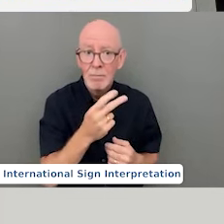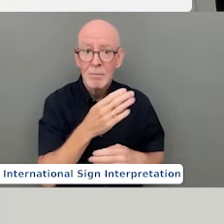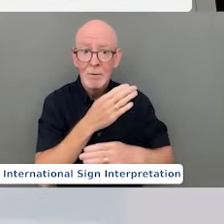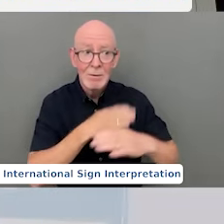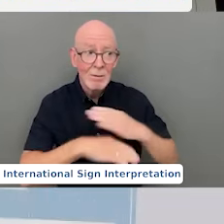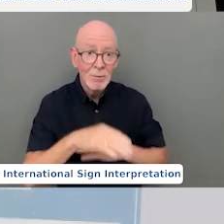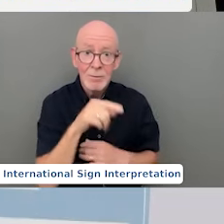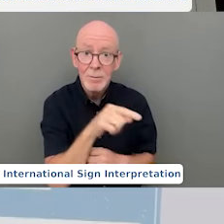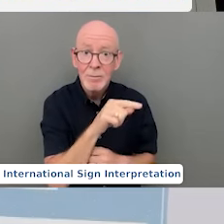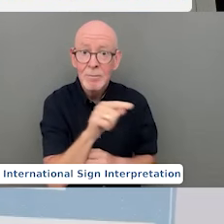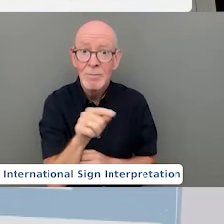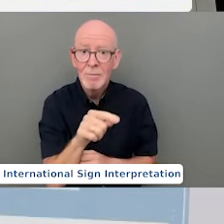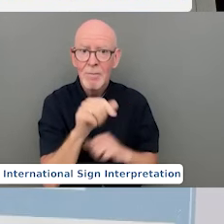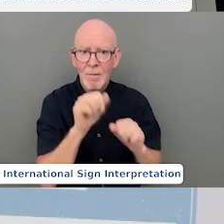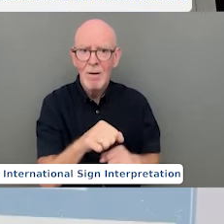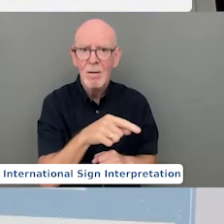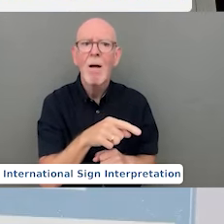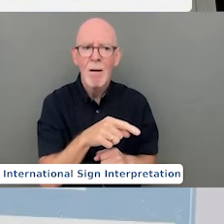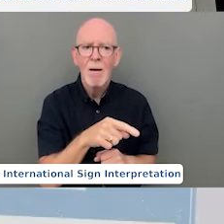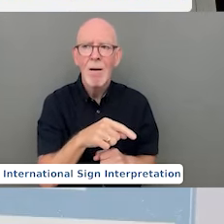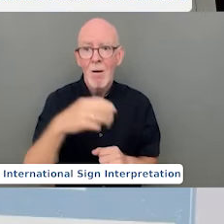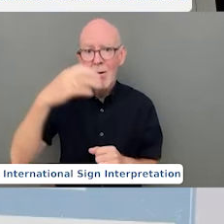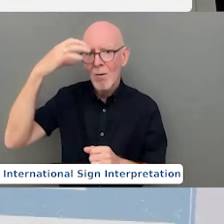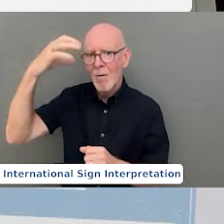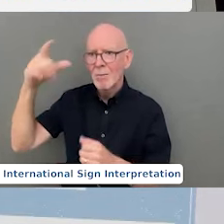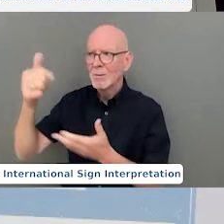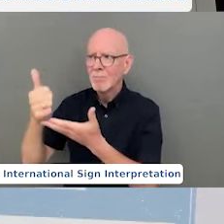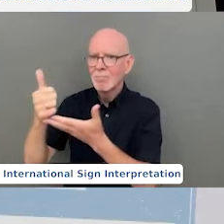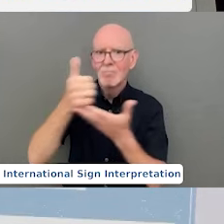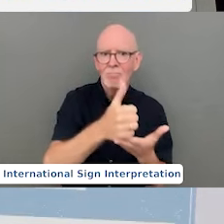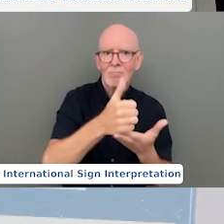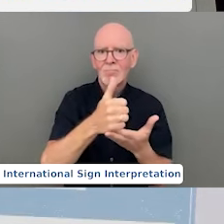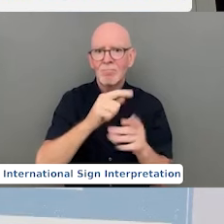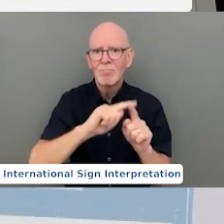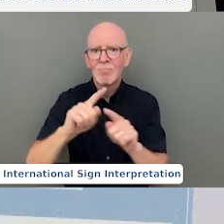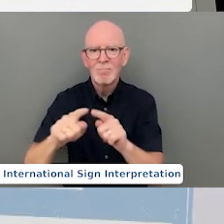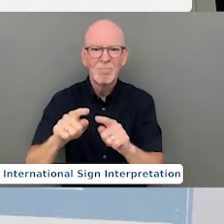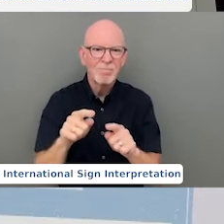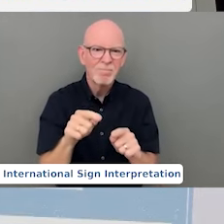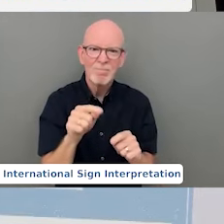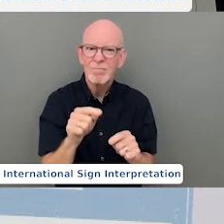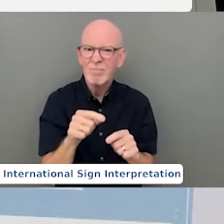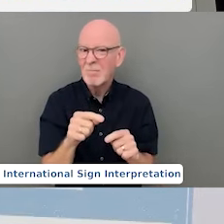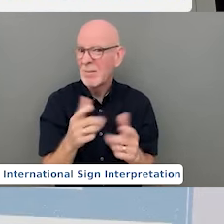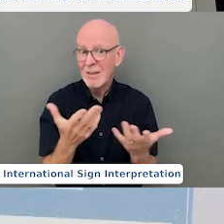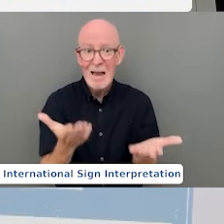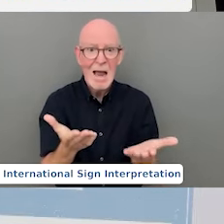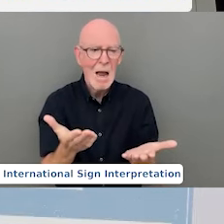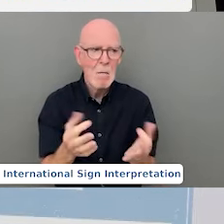here is about the social protection scheme. First, they need to be registered to